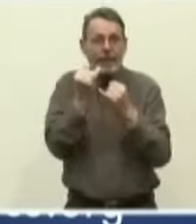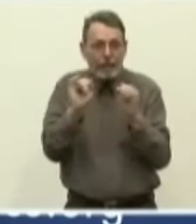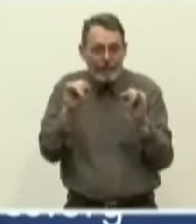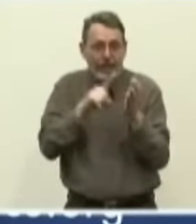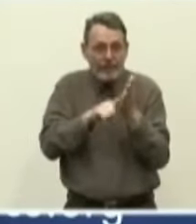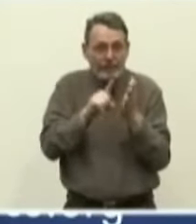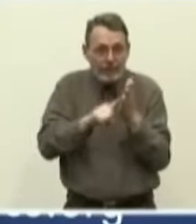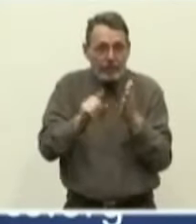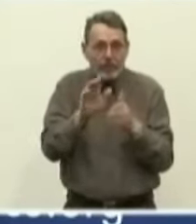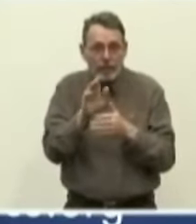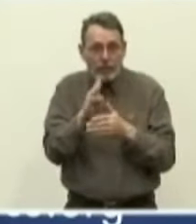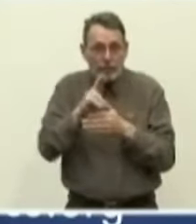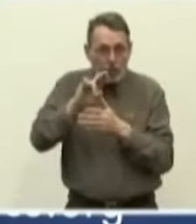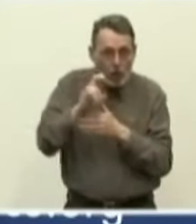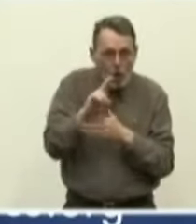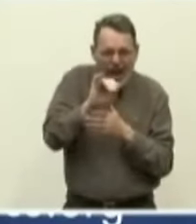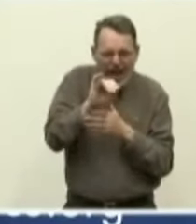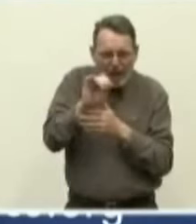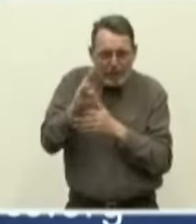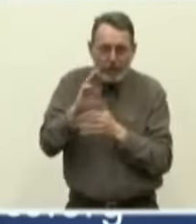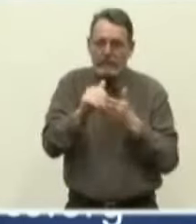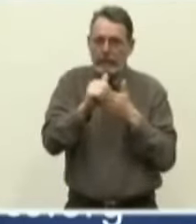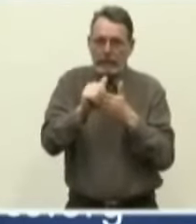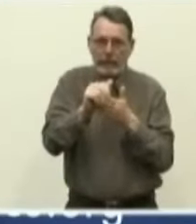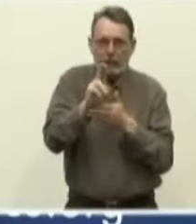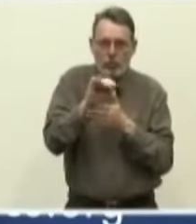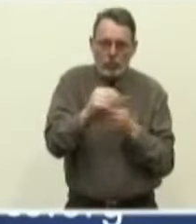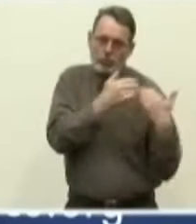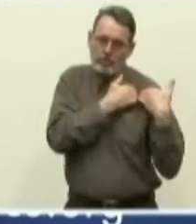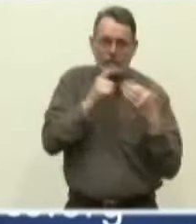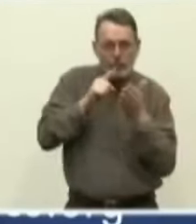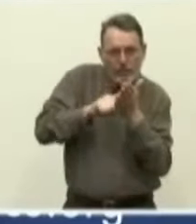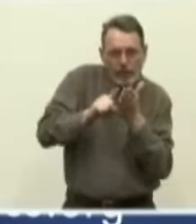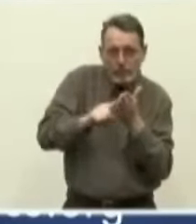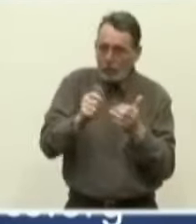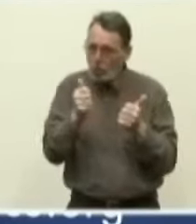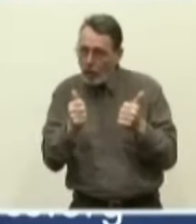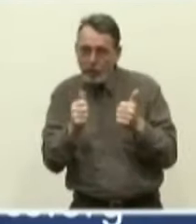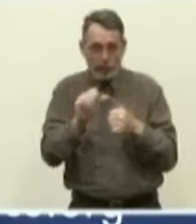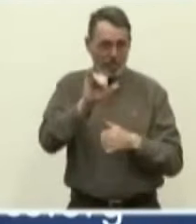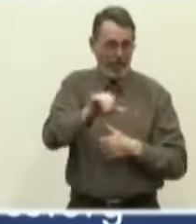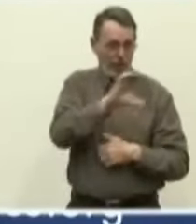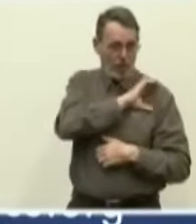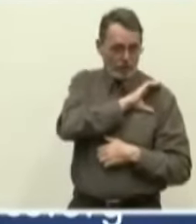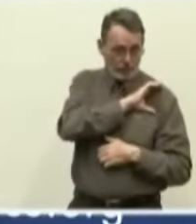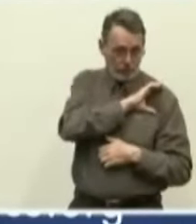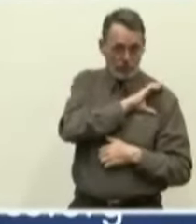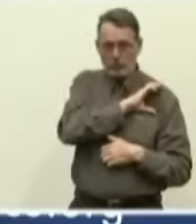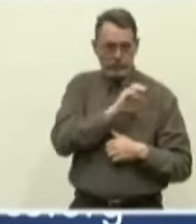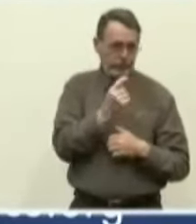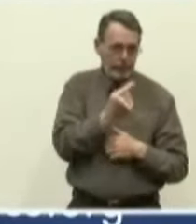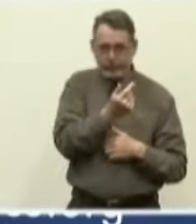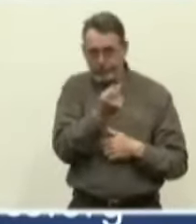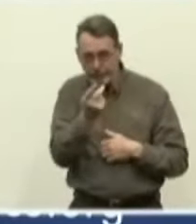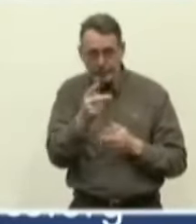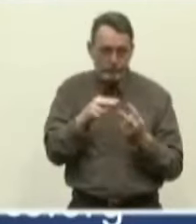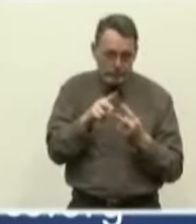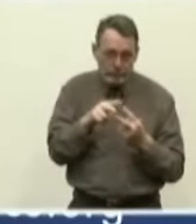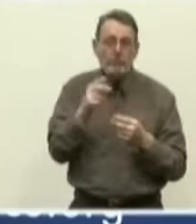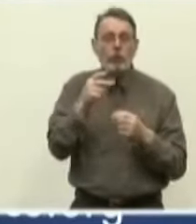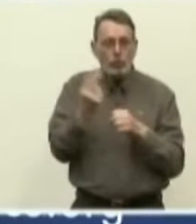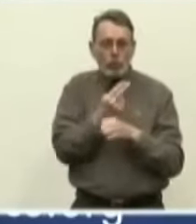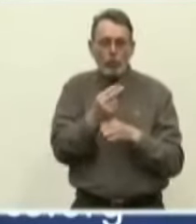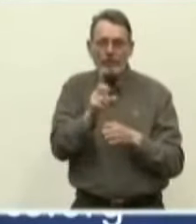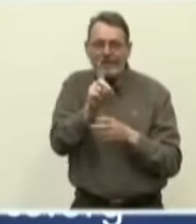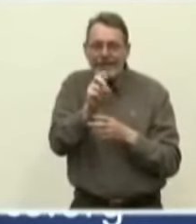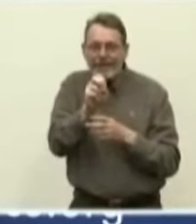the lead investigative unit responsible for investigating whether the officer or officers involved use deadly force